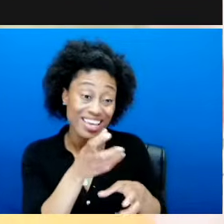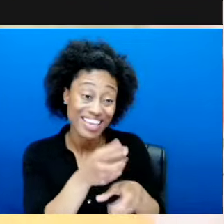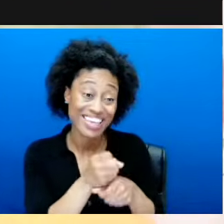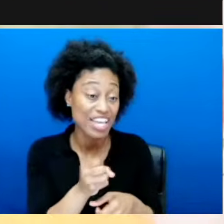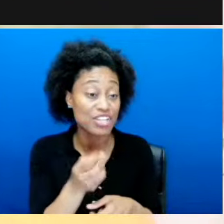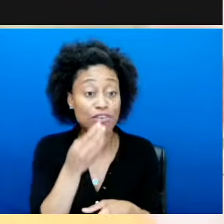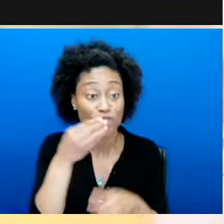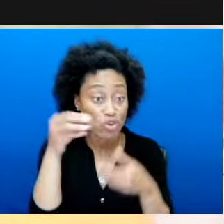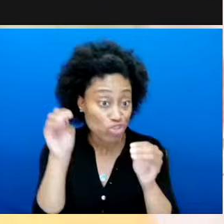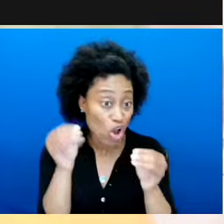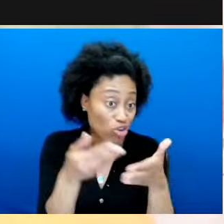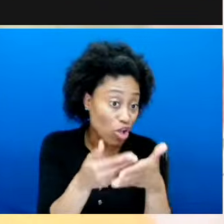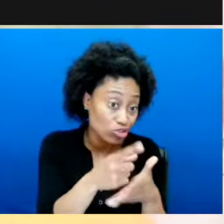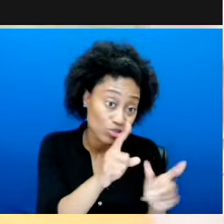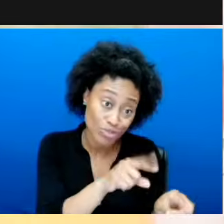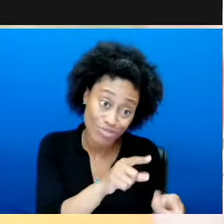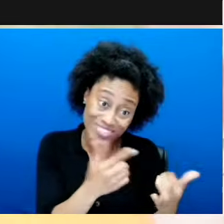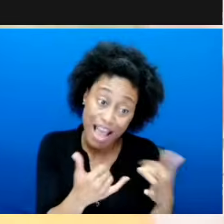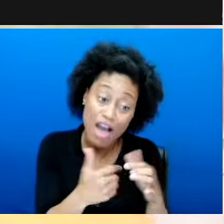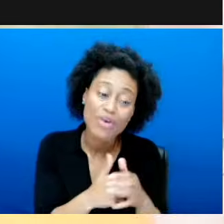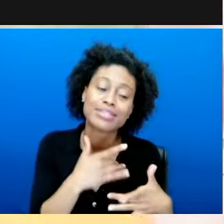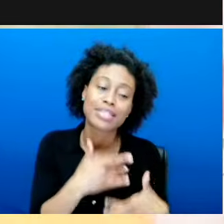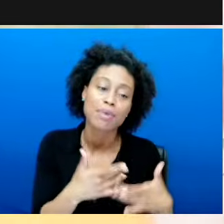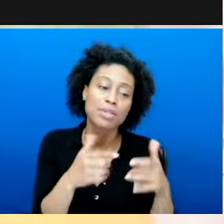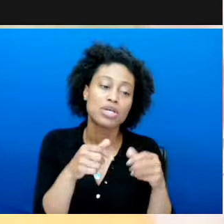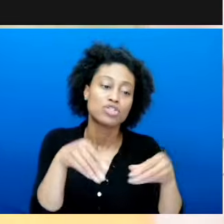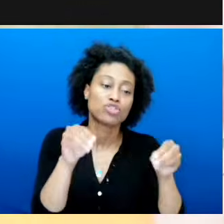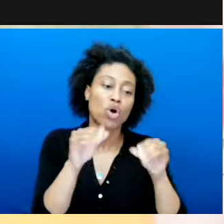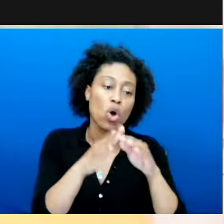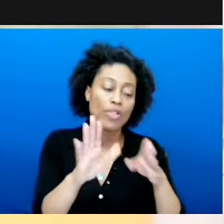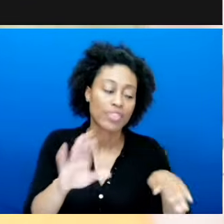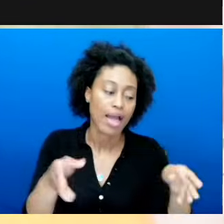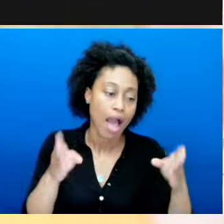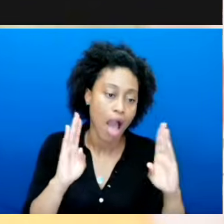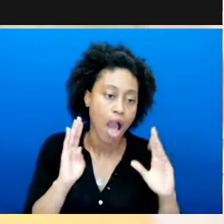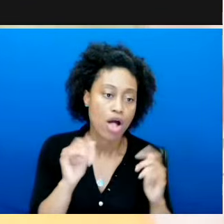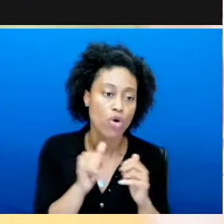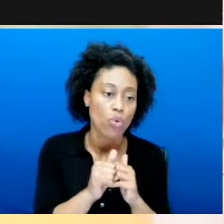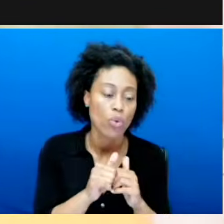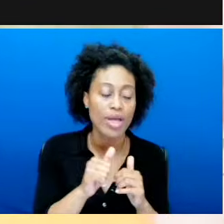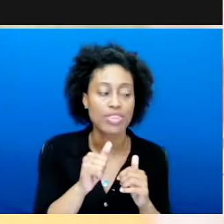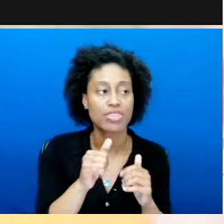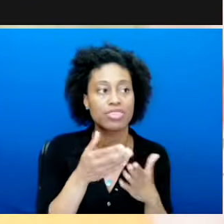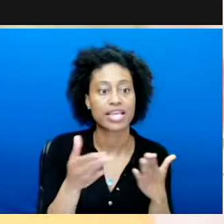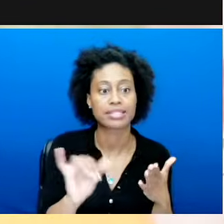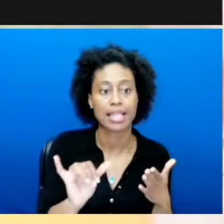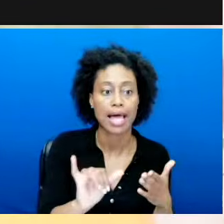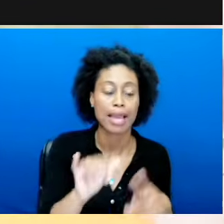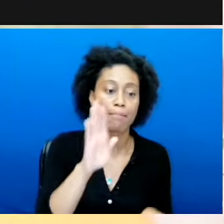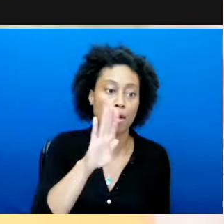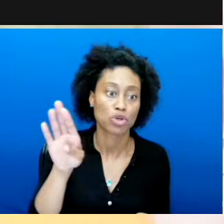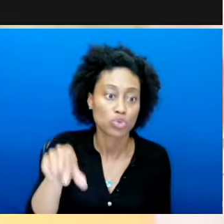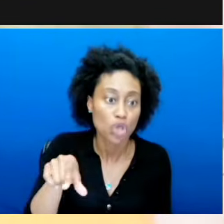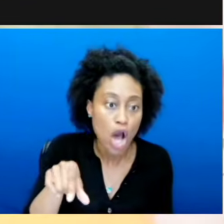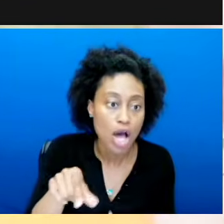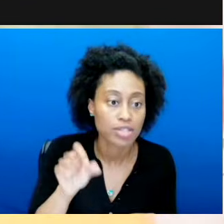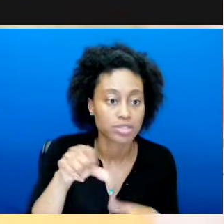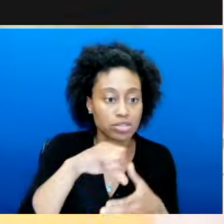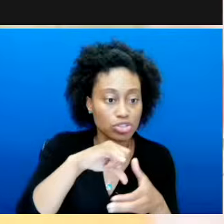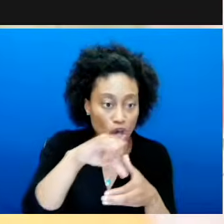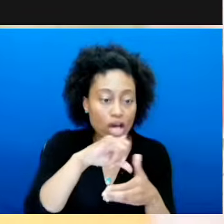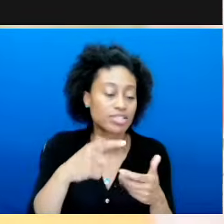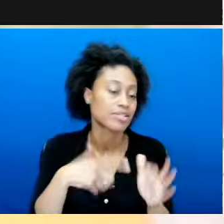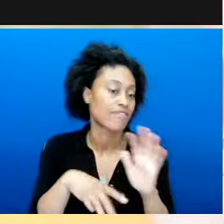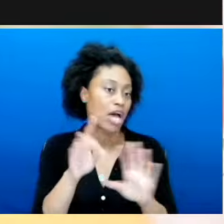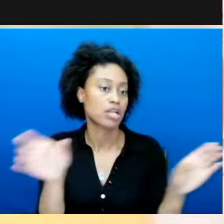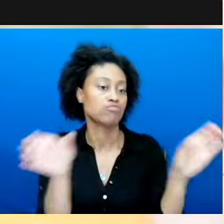grocery store that you are shopping at now. It's typically sold on the aisle where there's condiments like barbecue sauce. That's usually where I find